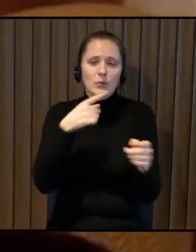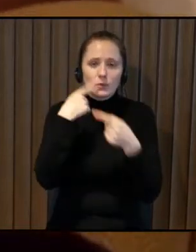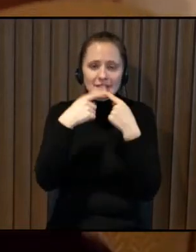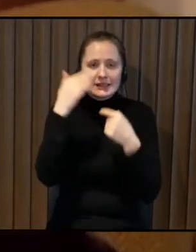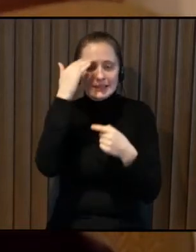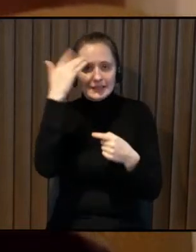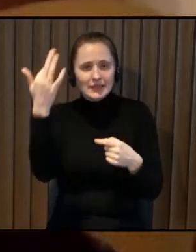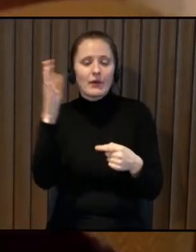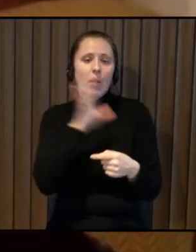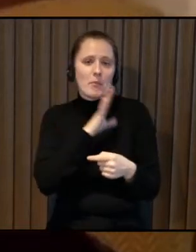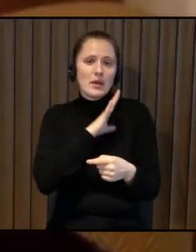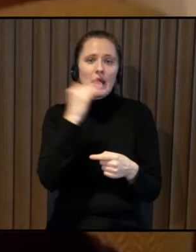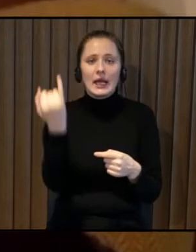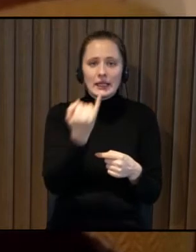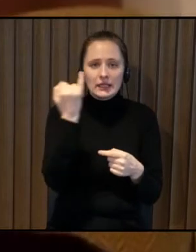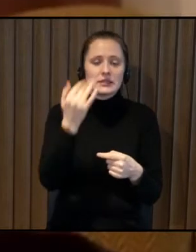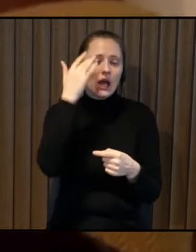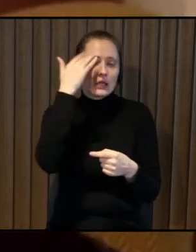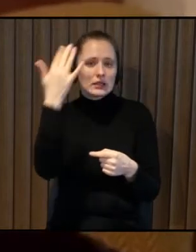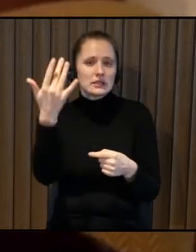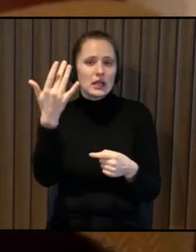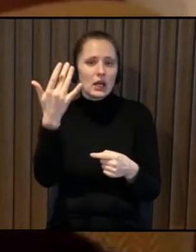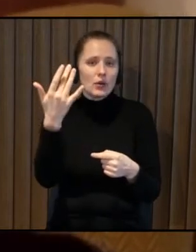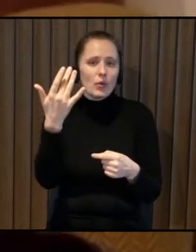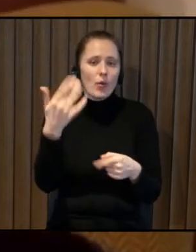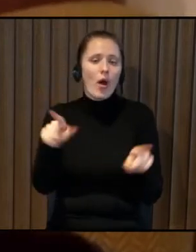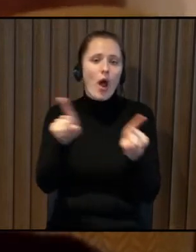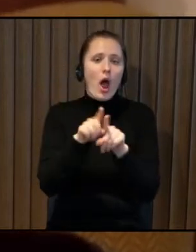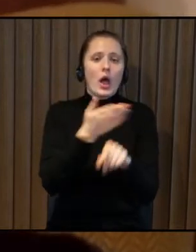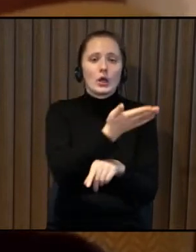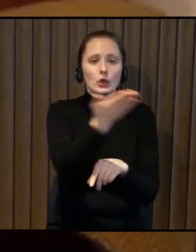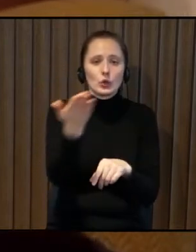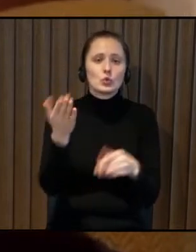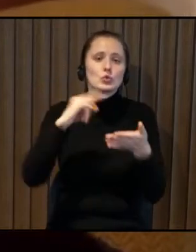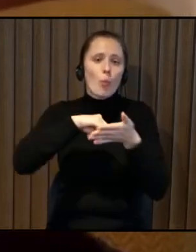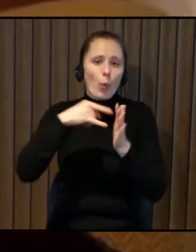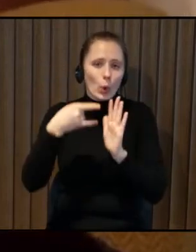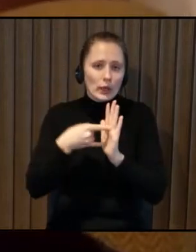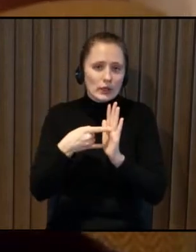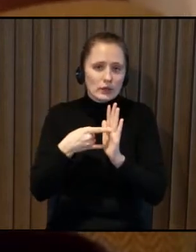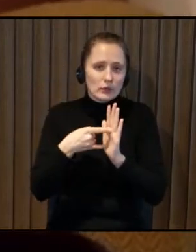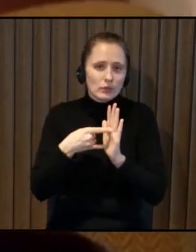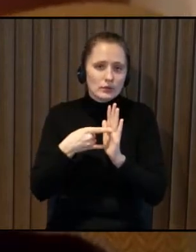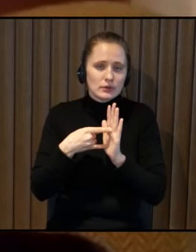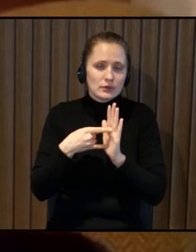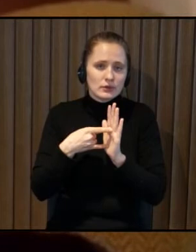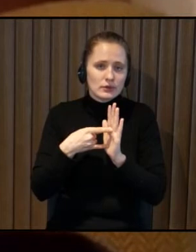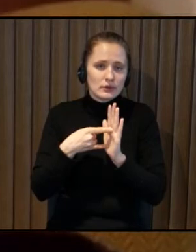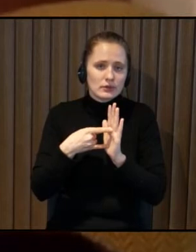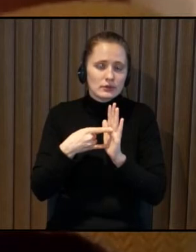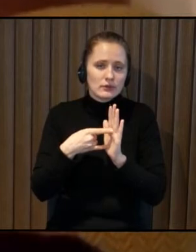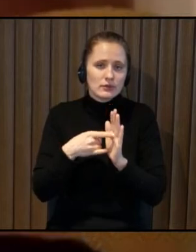to say. I hope you had some interesting ideas, and I hope that in your